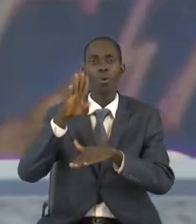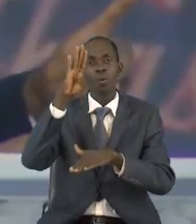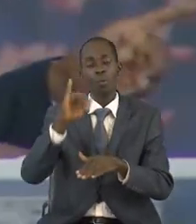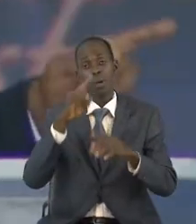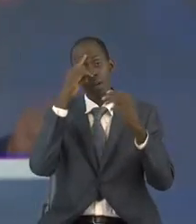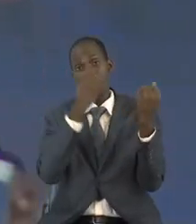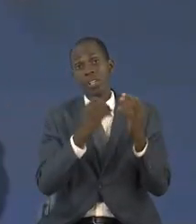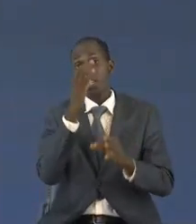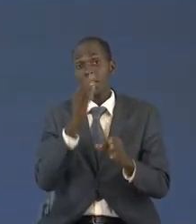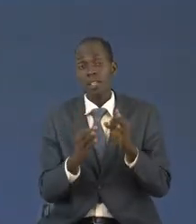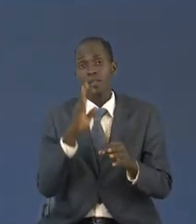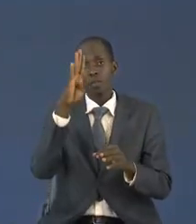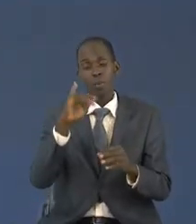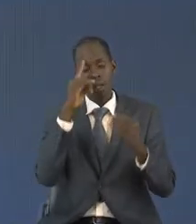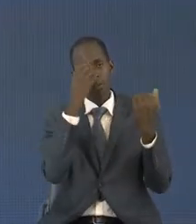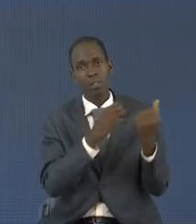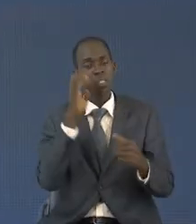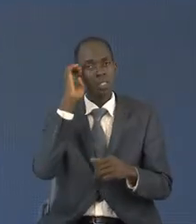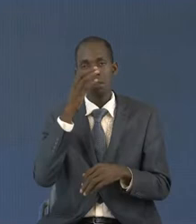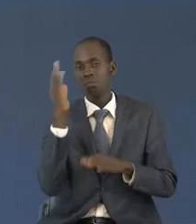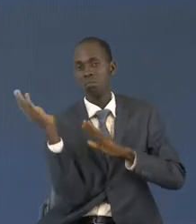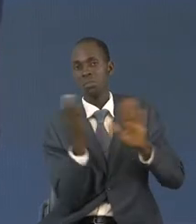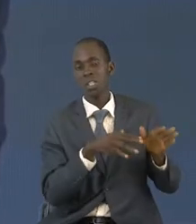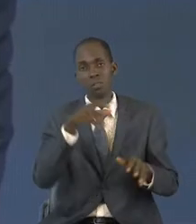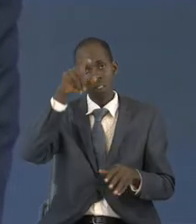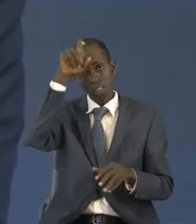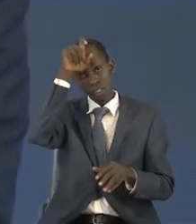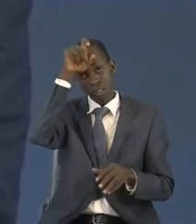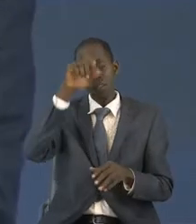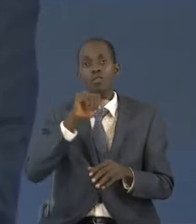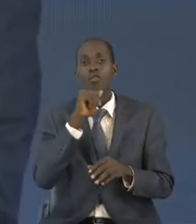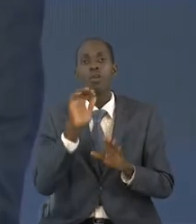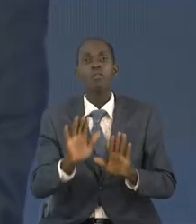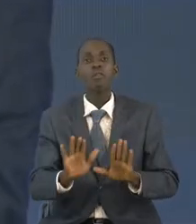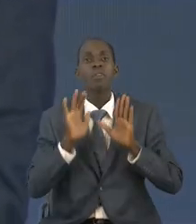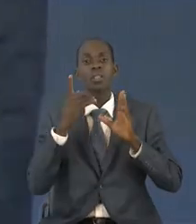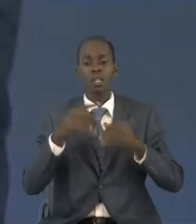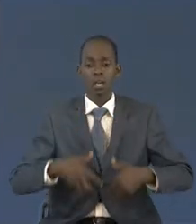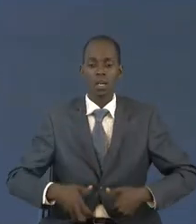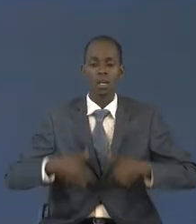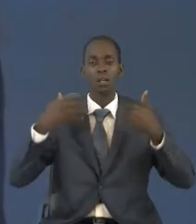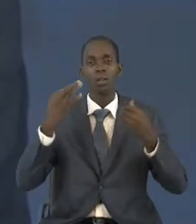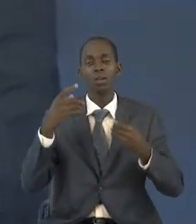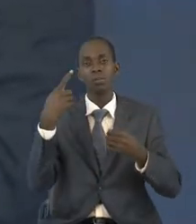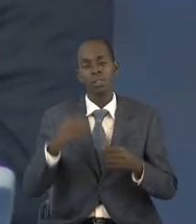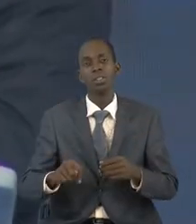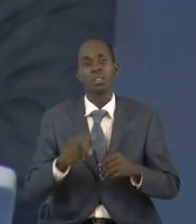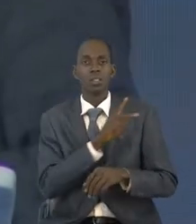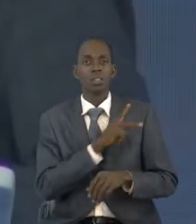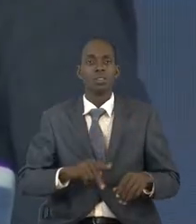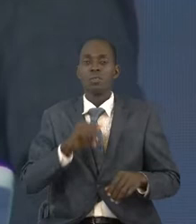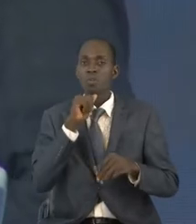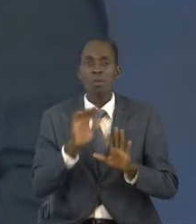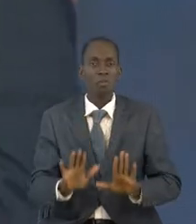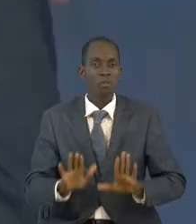By faith, he forsook Egypt, not fearing the wrath of the king. Not fearing the